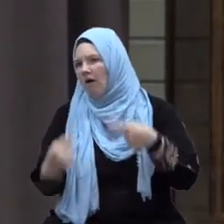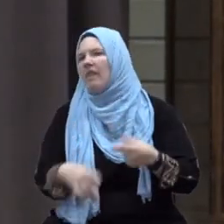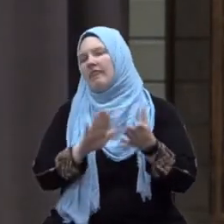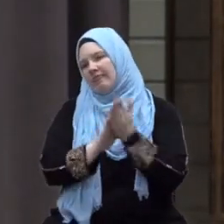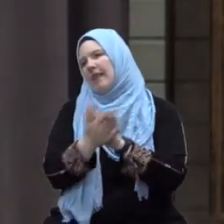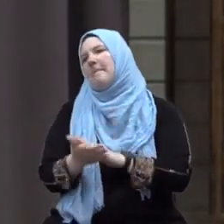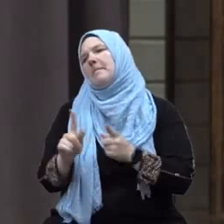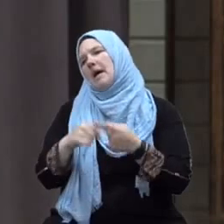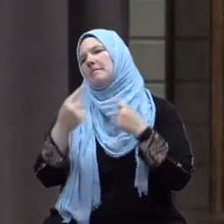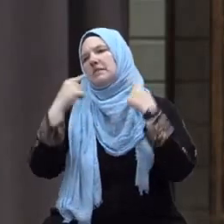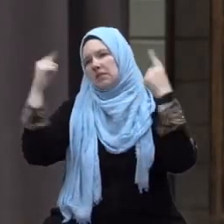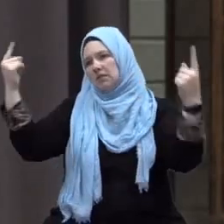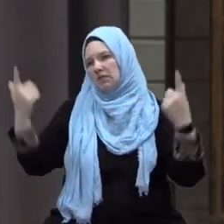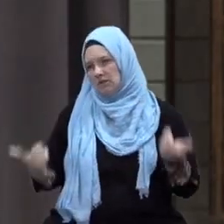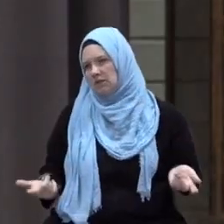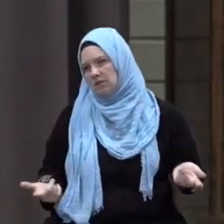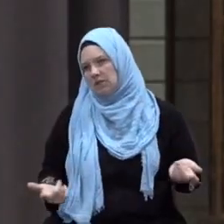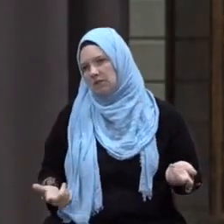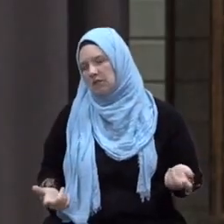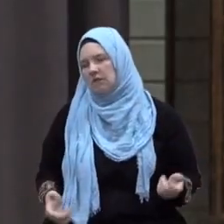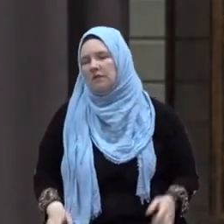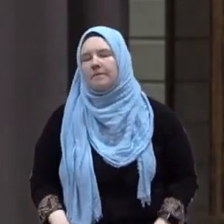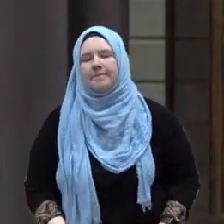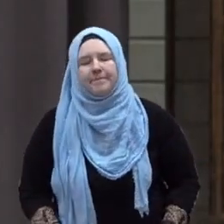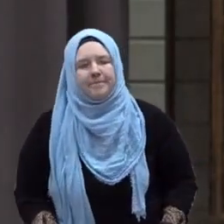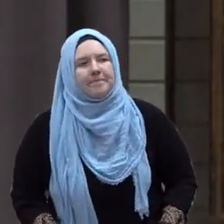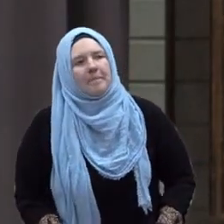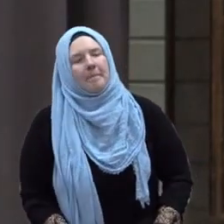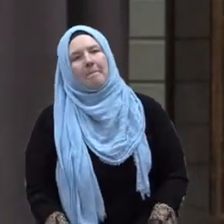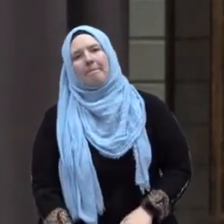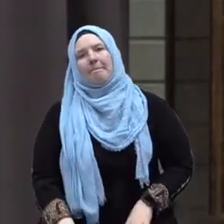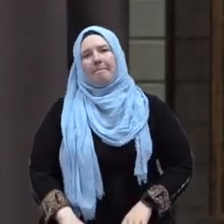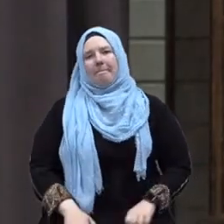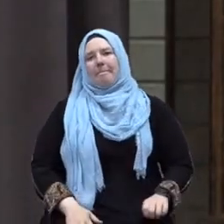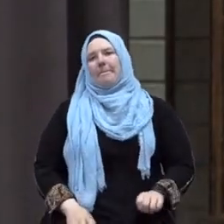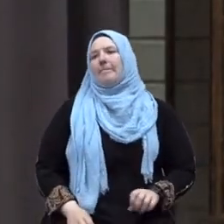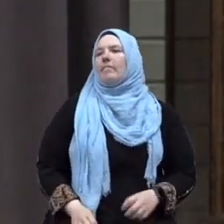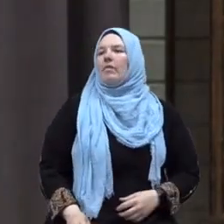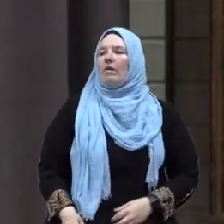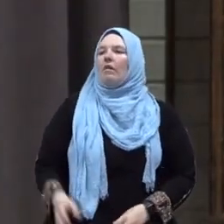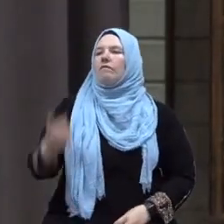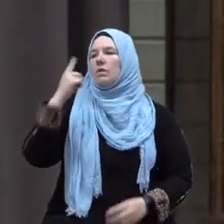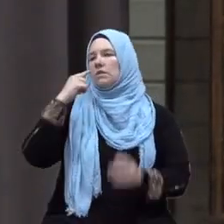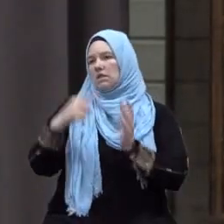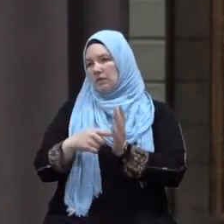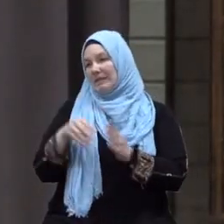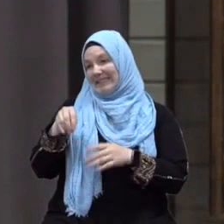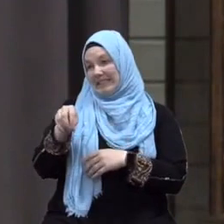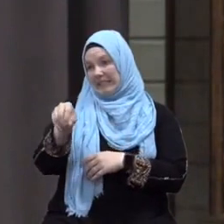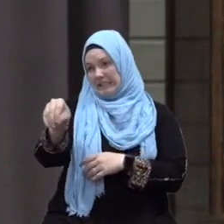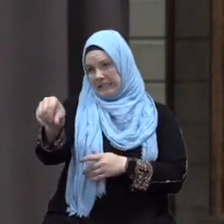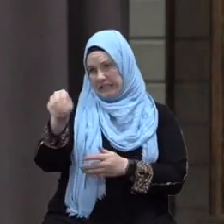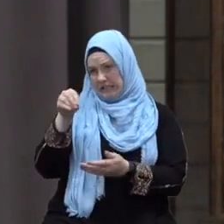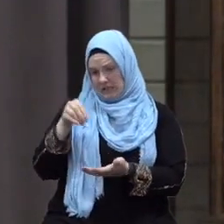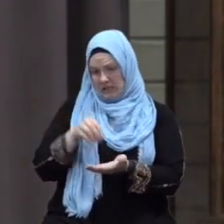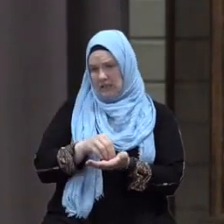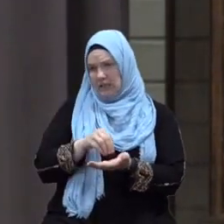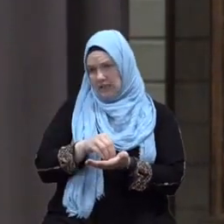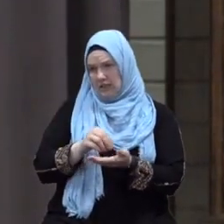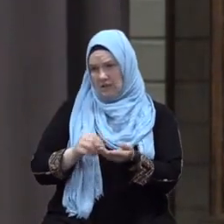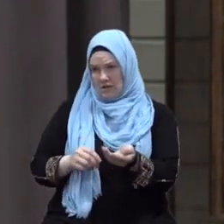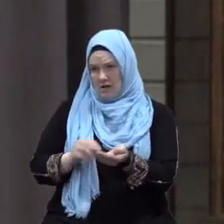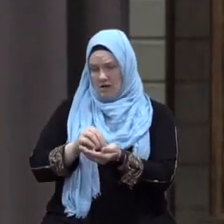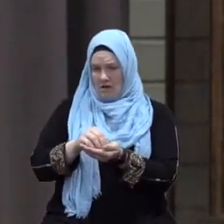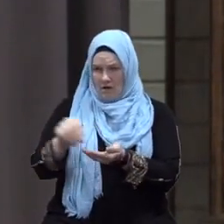You have the grains in your hand. Unless you put them in the ground, which means out of your